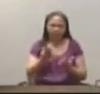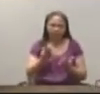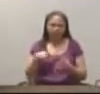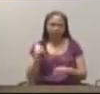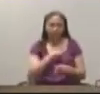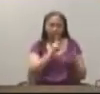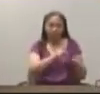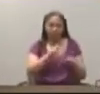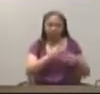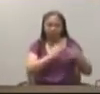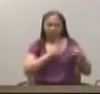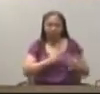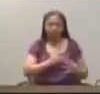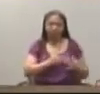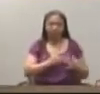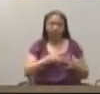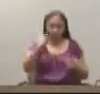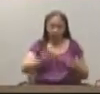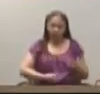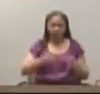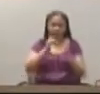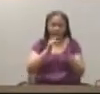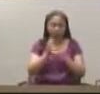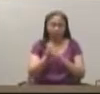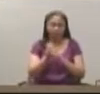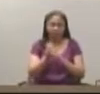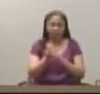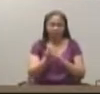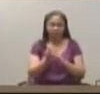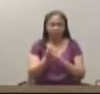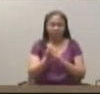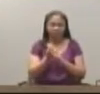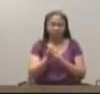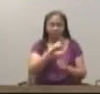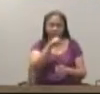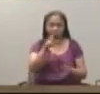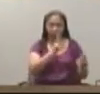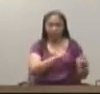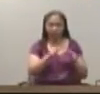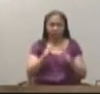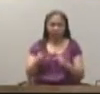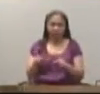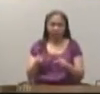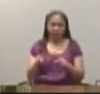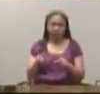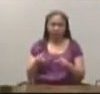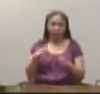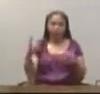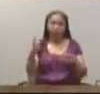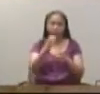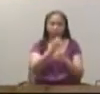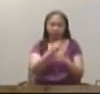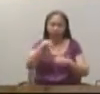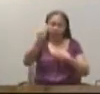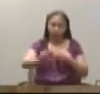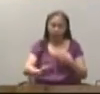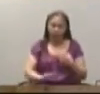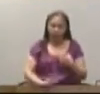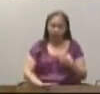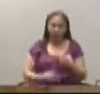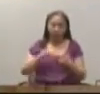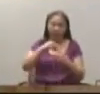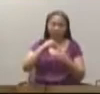Are we prepared? Are we prepared to receive what we are about